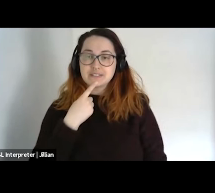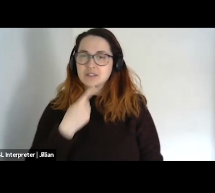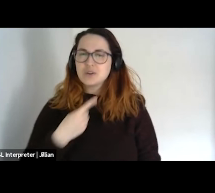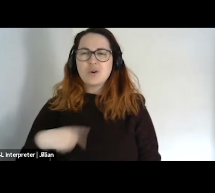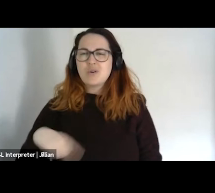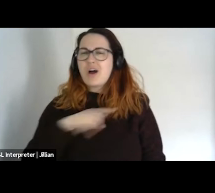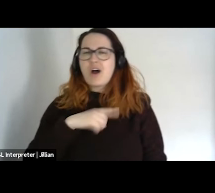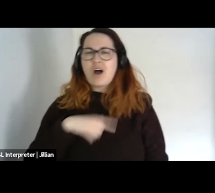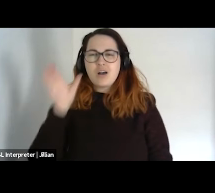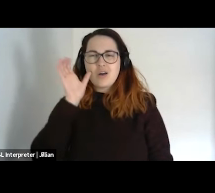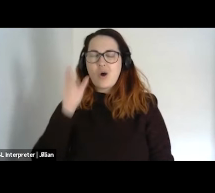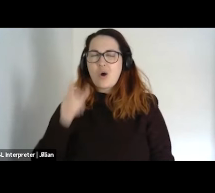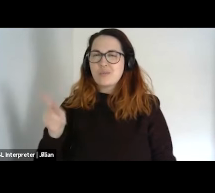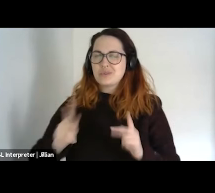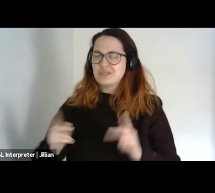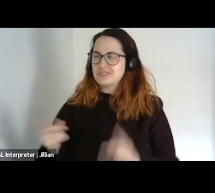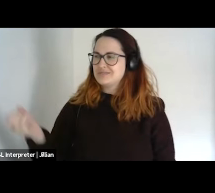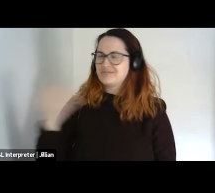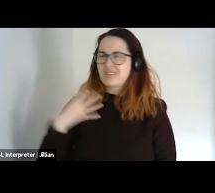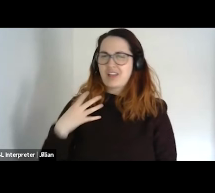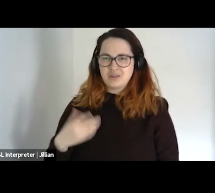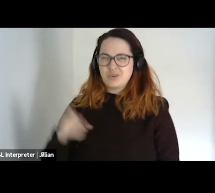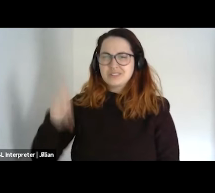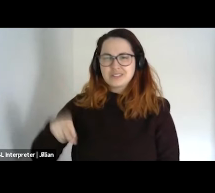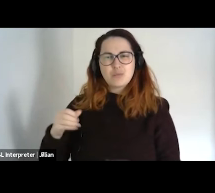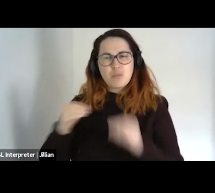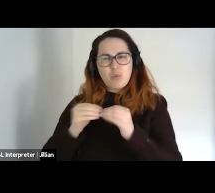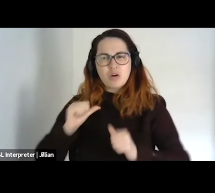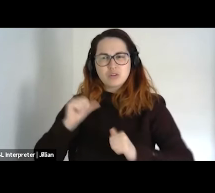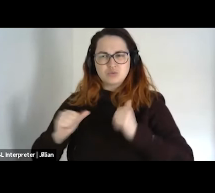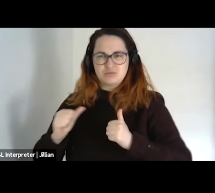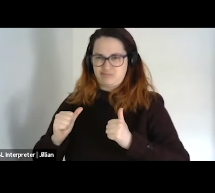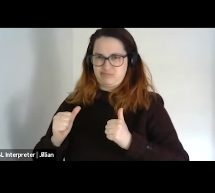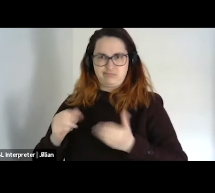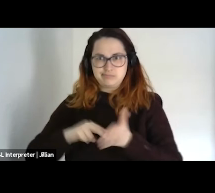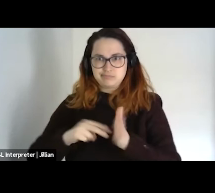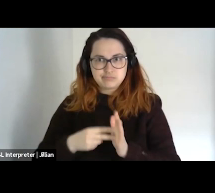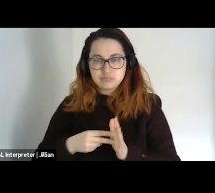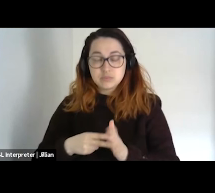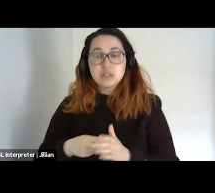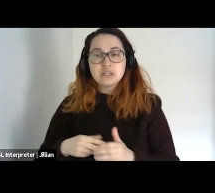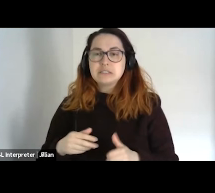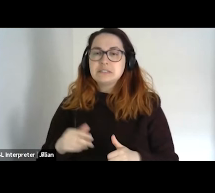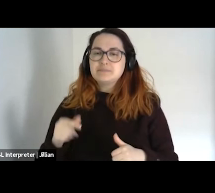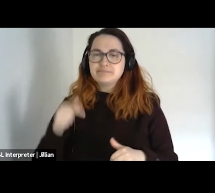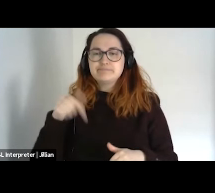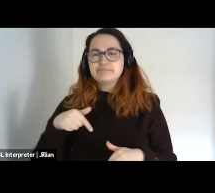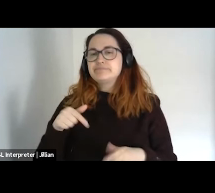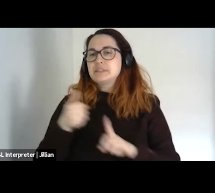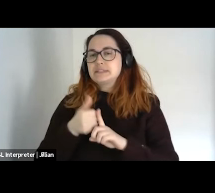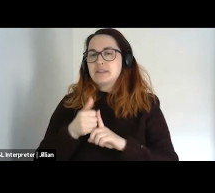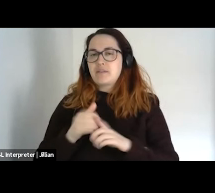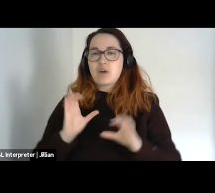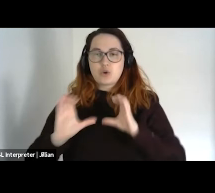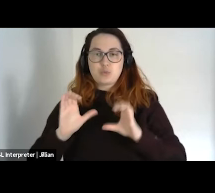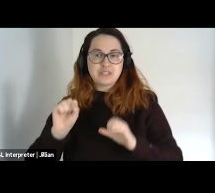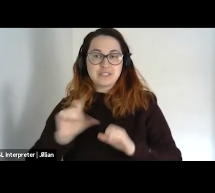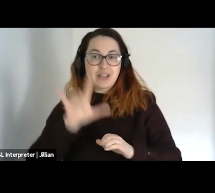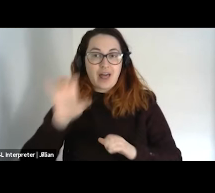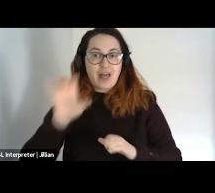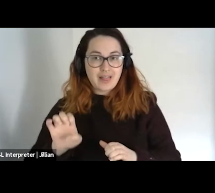say you need to be more assertive, but what exactly is assertiveness? Assertiveness is a communication style. It is being able to express